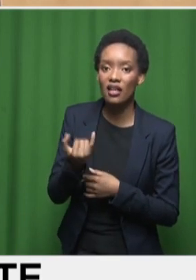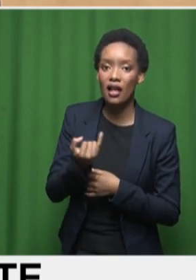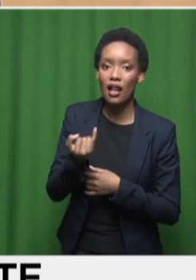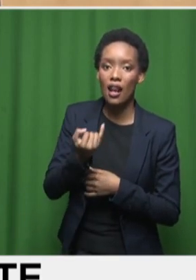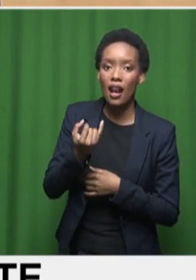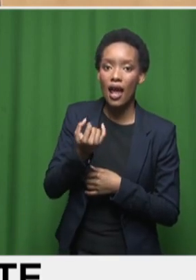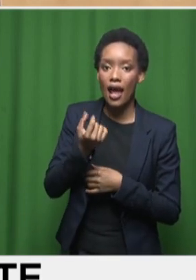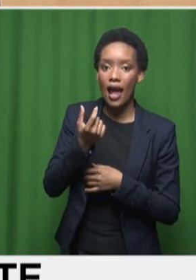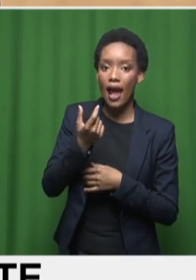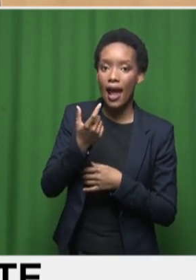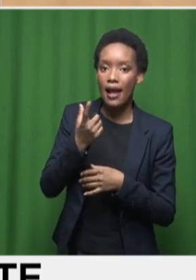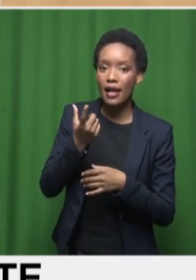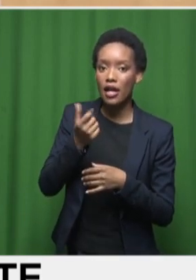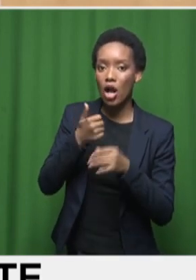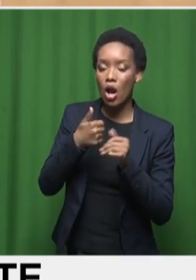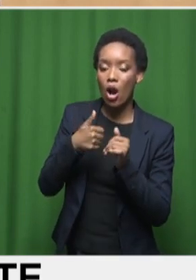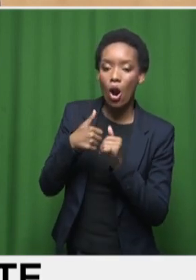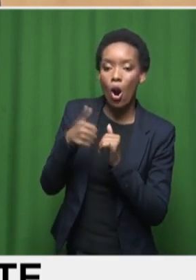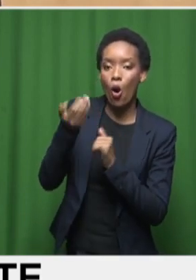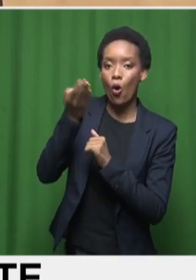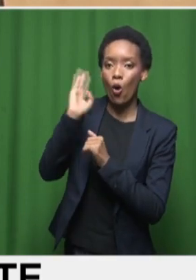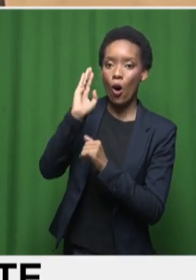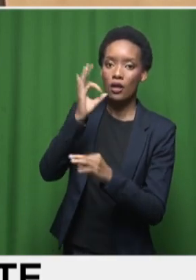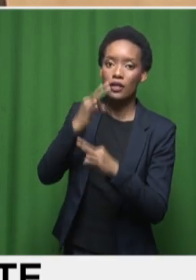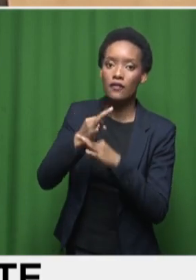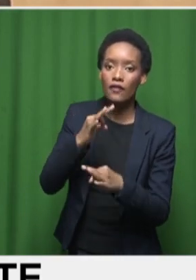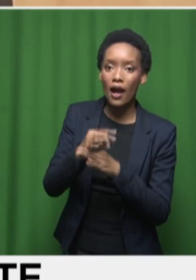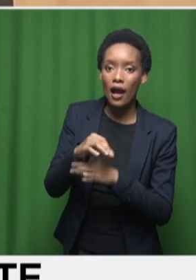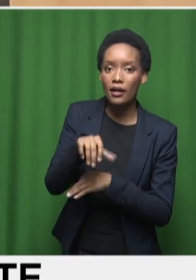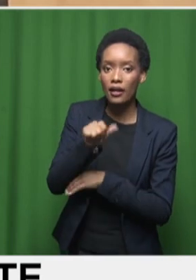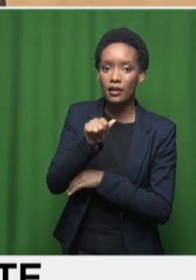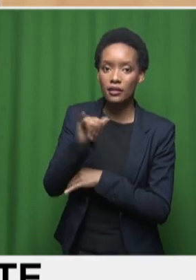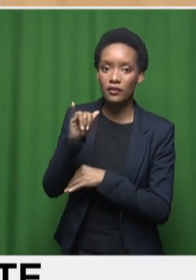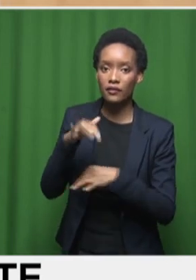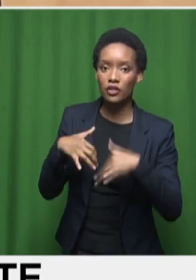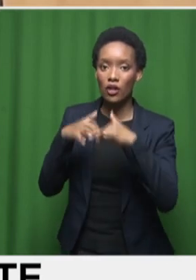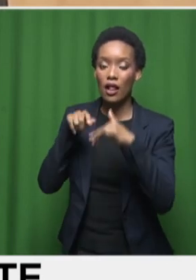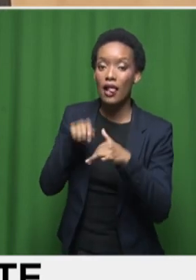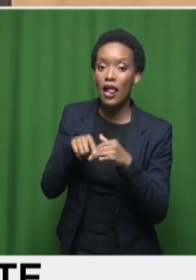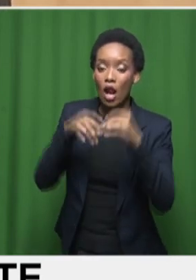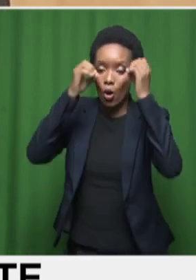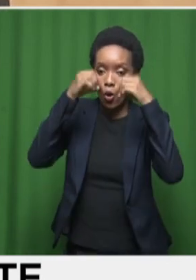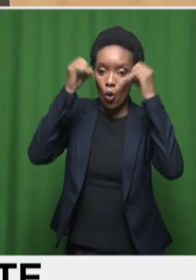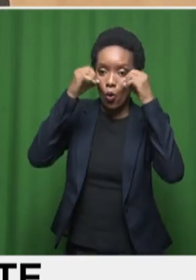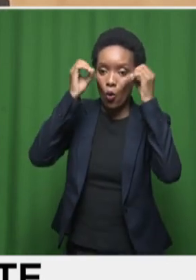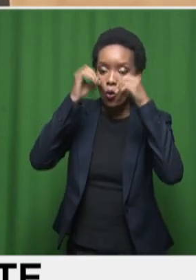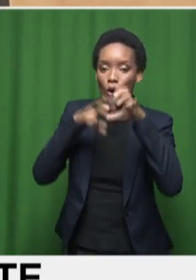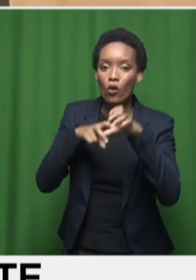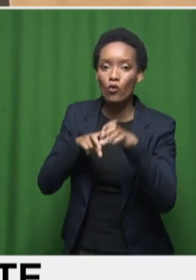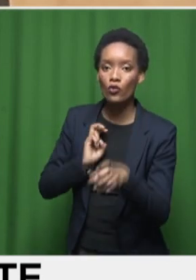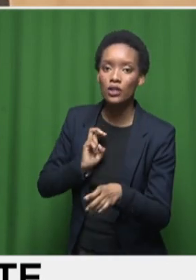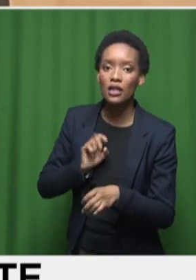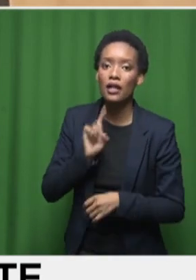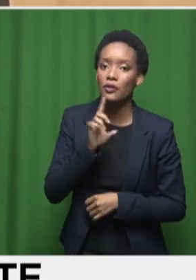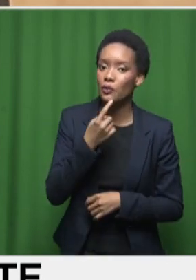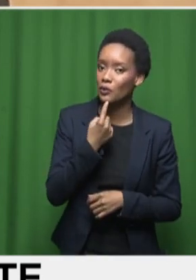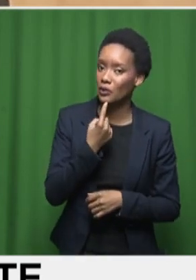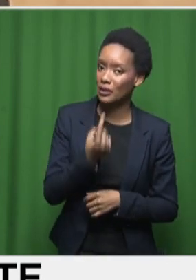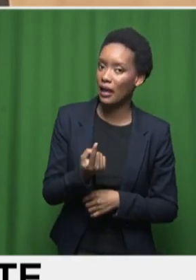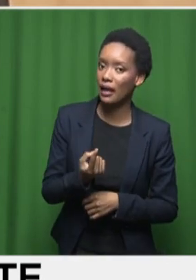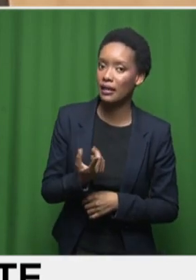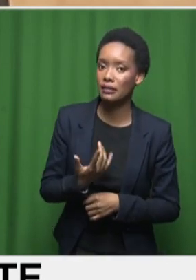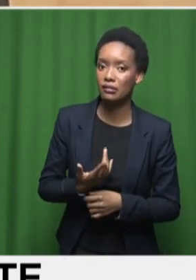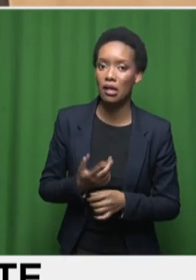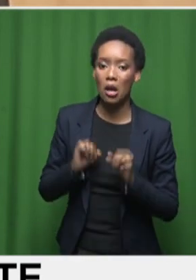of artificial intelligence. He resigned from Google, and he said that he actually regretted